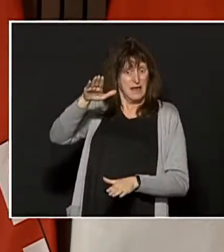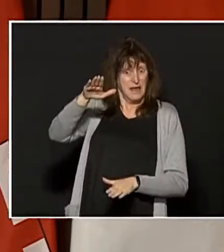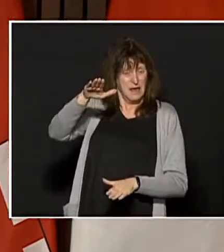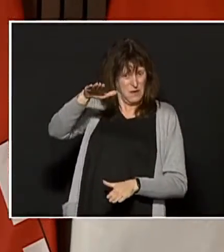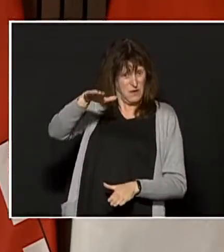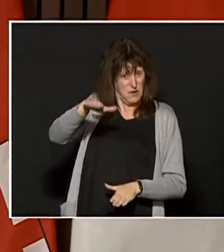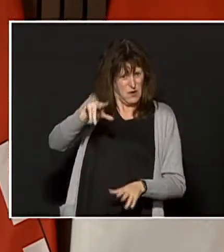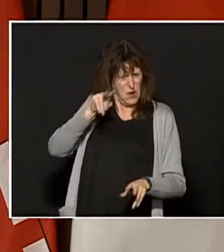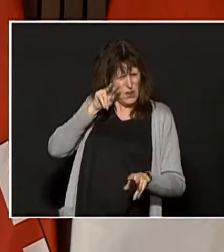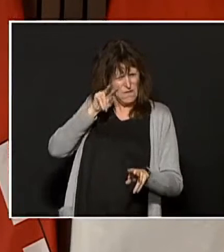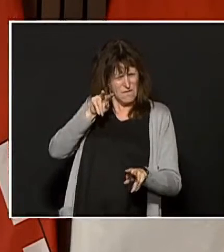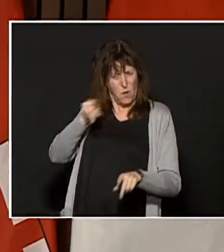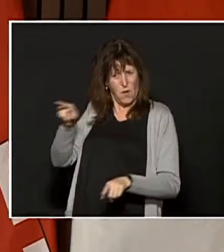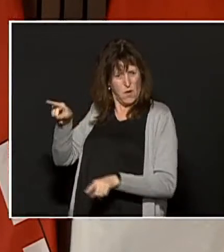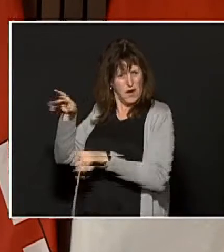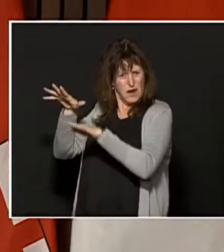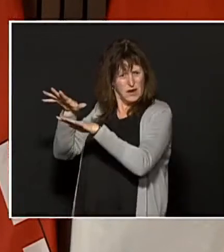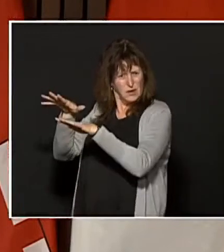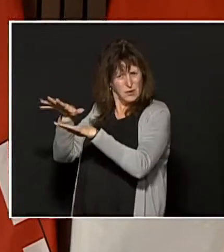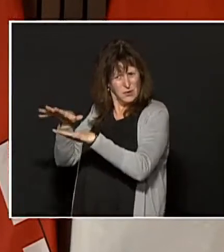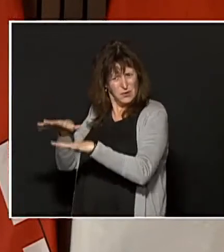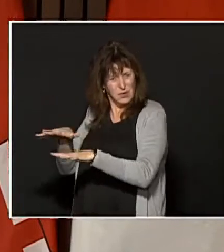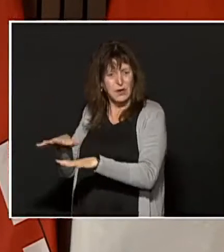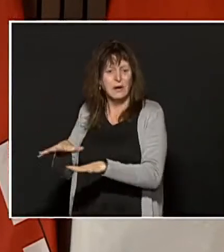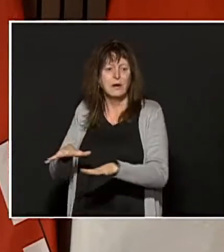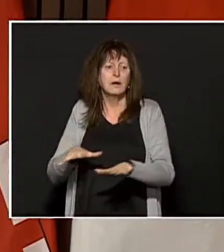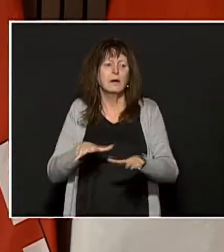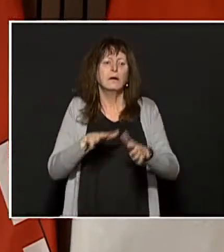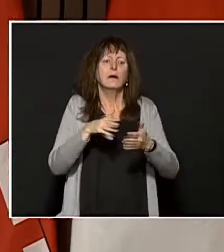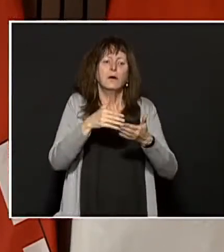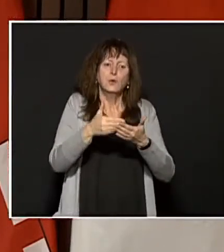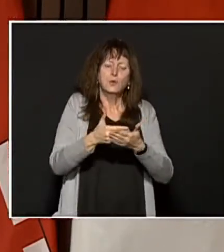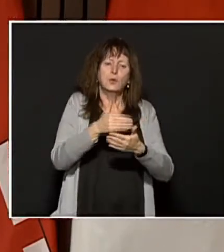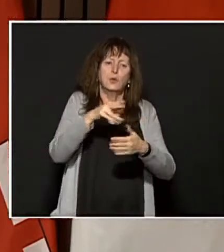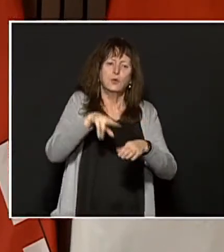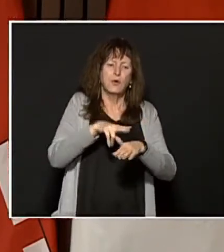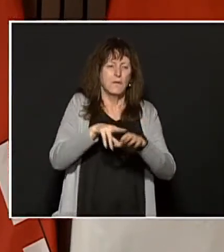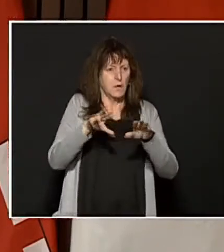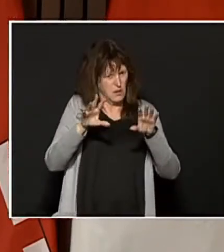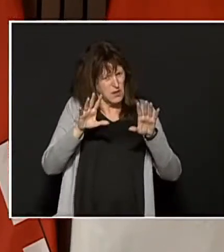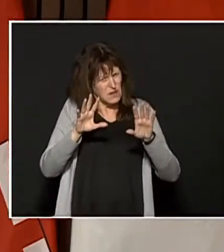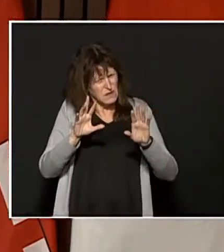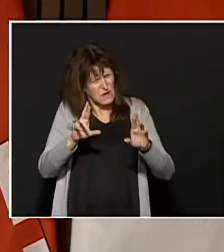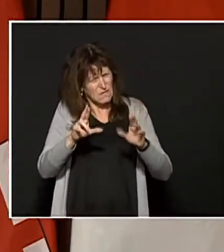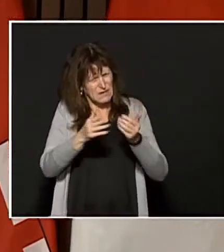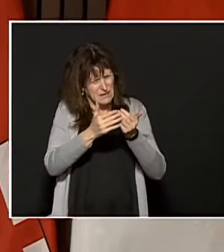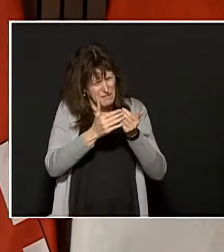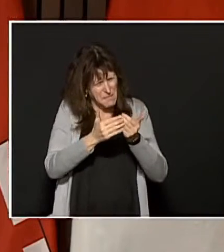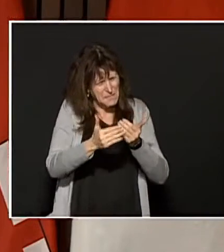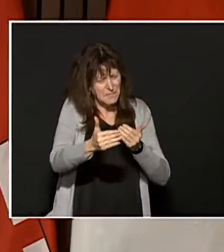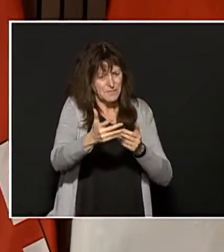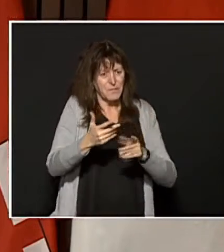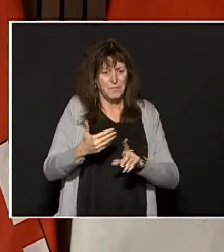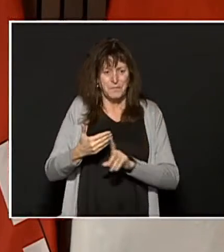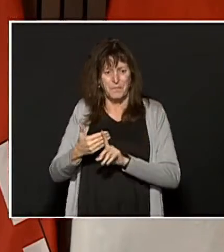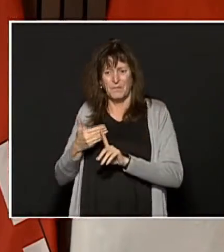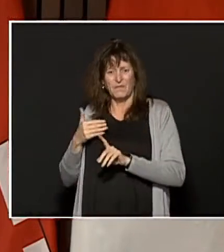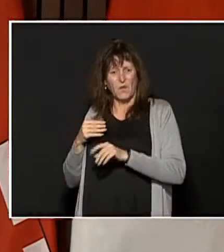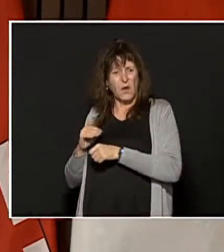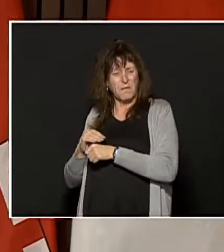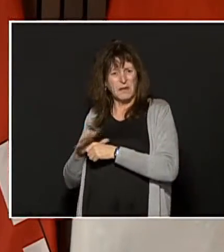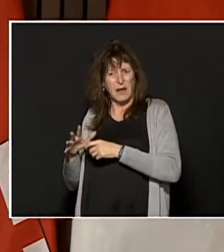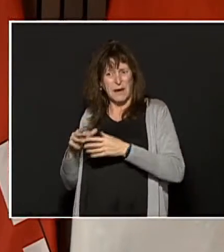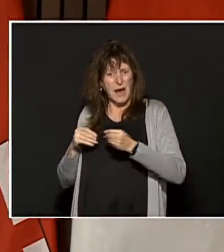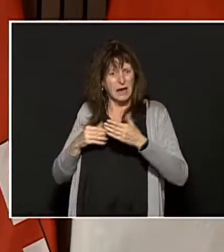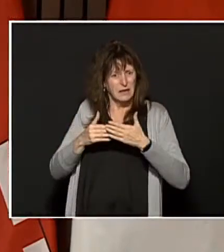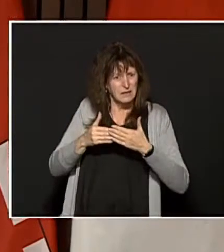pandemic started. All of us are doing this together. In the decision to stay home, to stay away from work when you're feeling ill, and